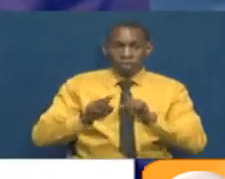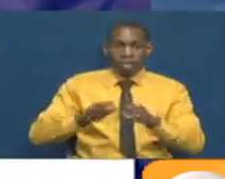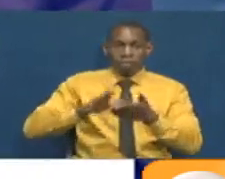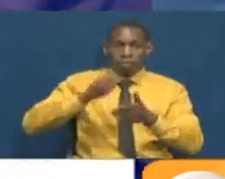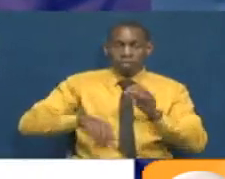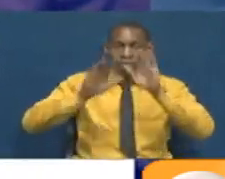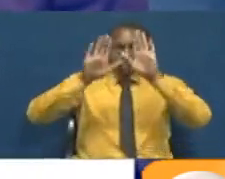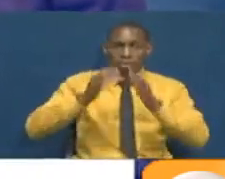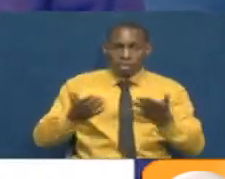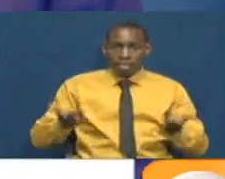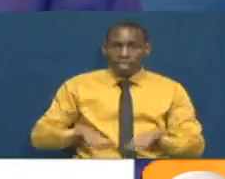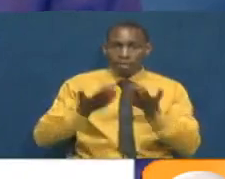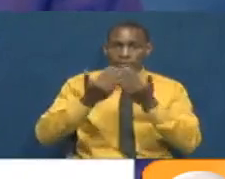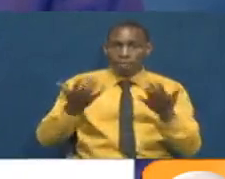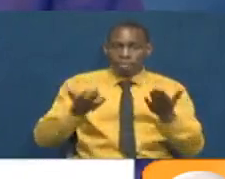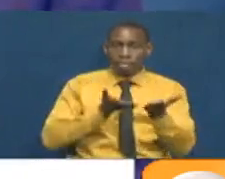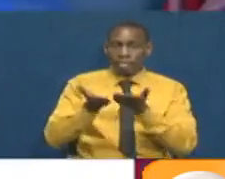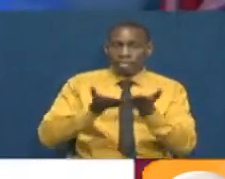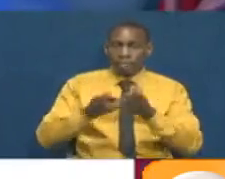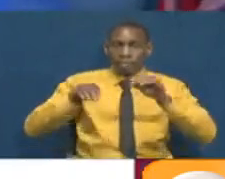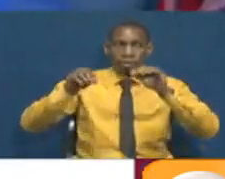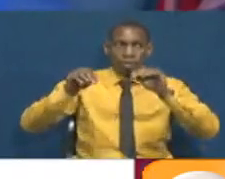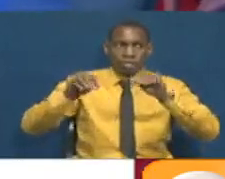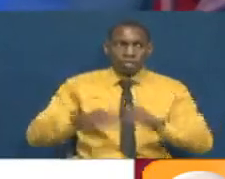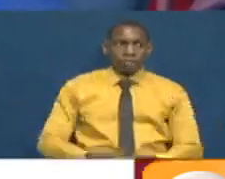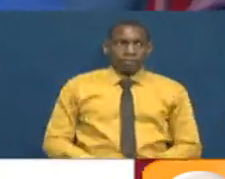a critical tool in improving product and service quality.